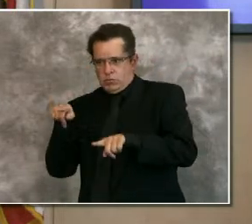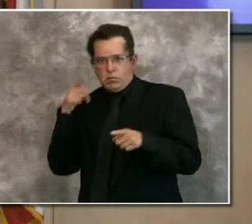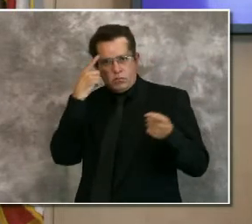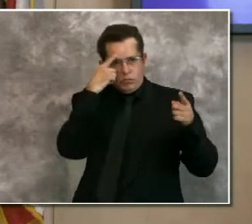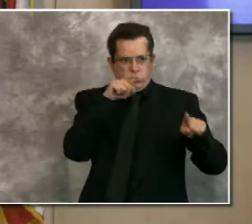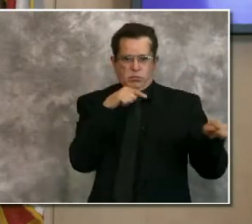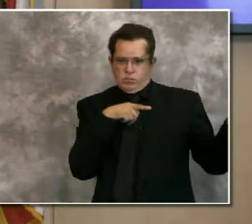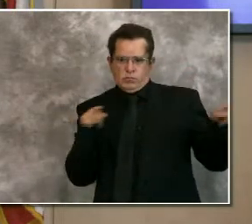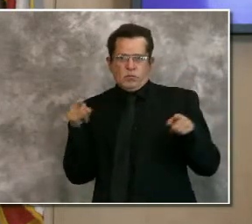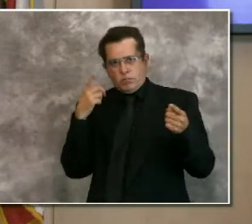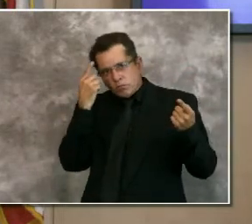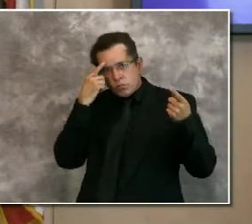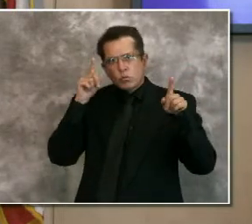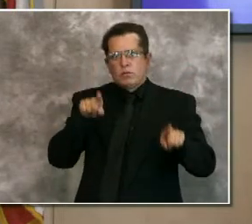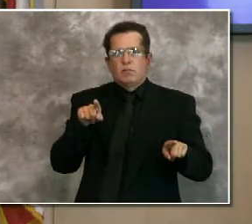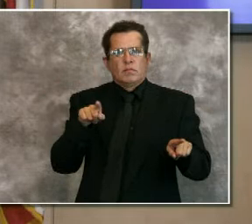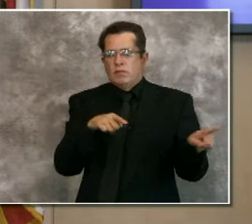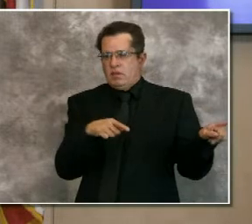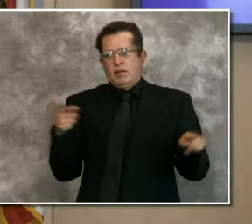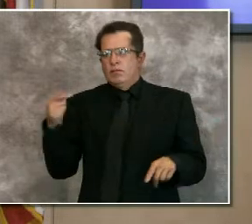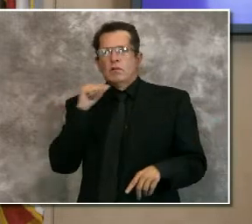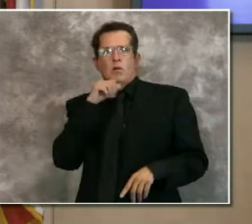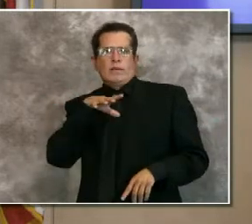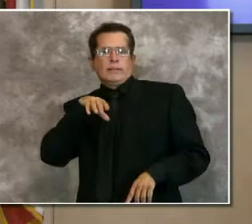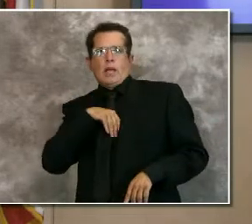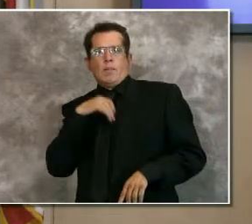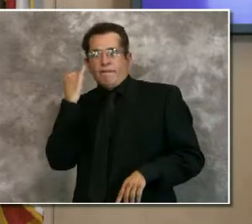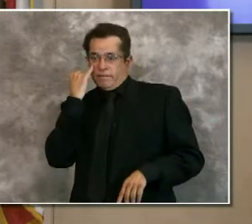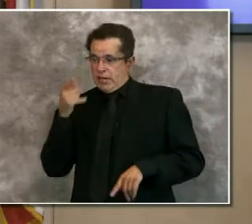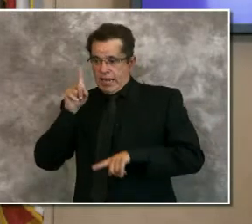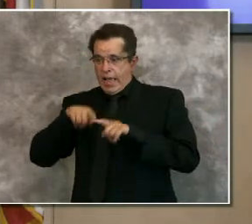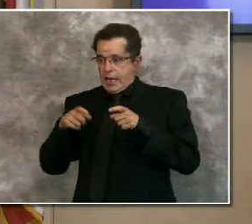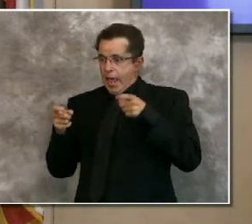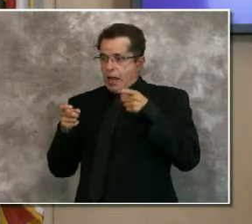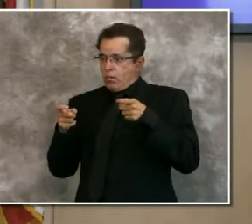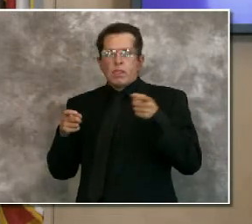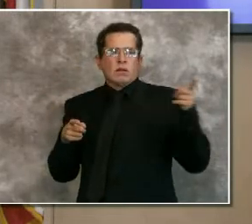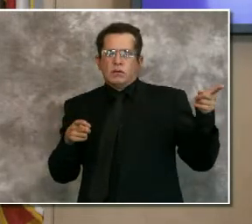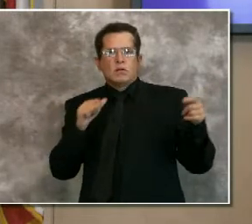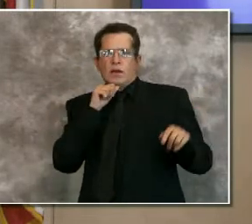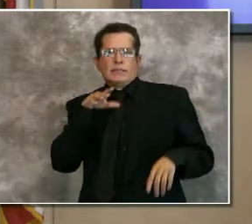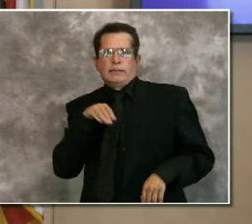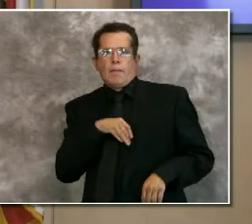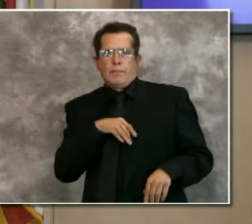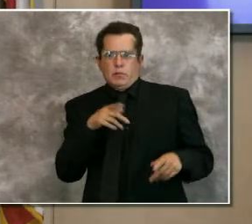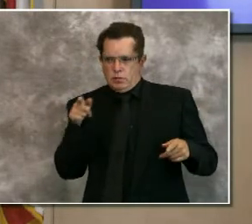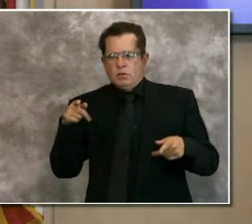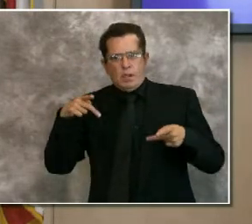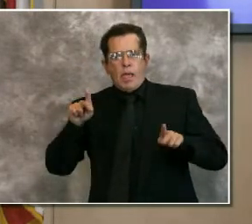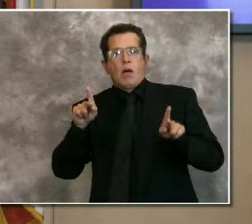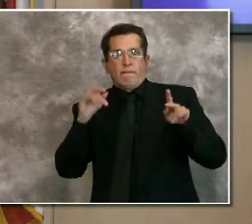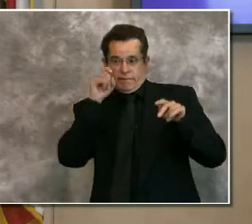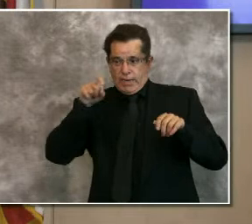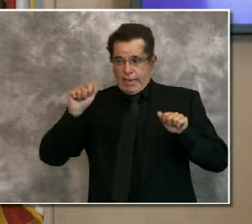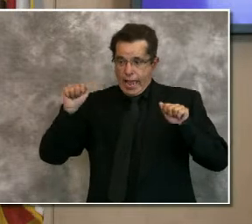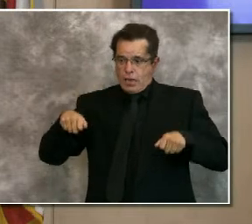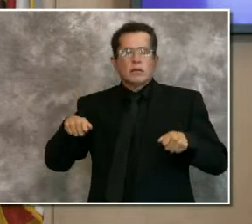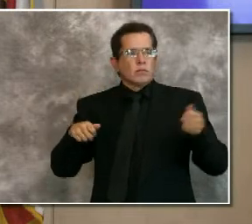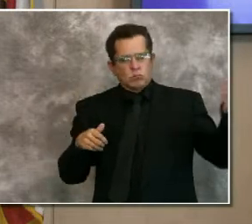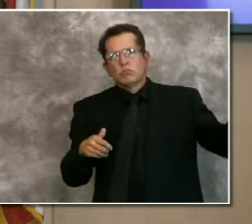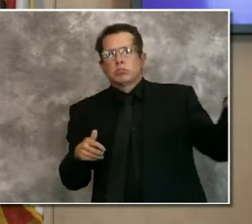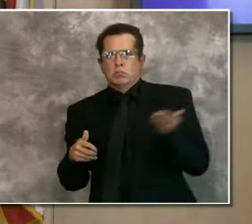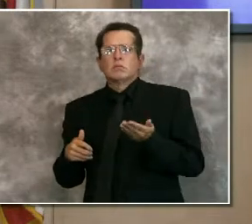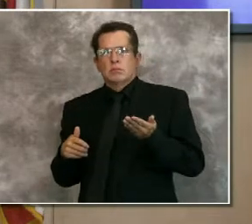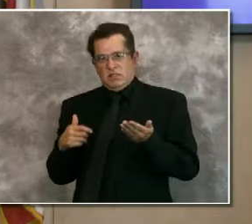be accepting any new patients if they thought that they wouldn't be able to handle them. We are indeed continuing to